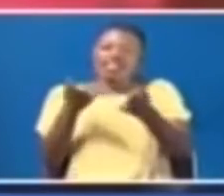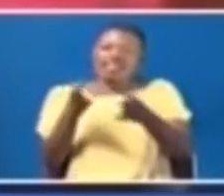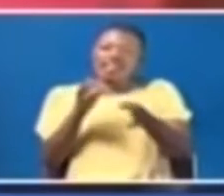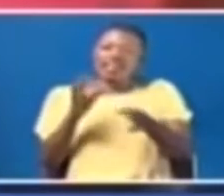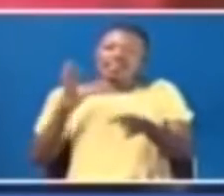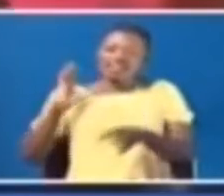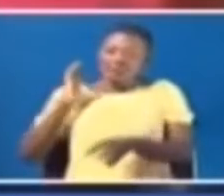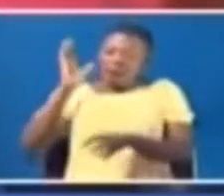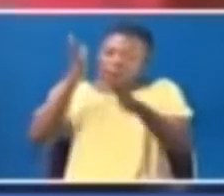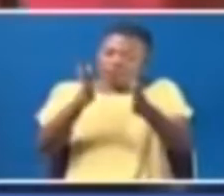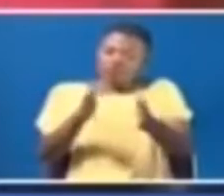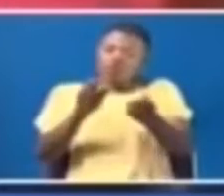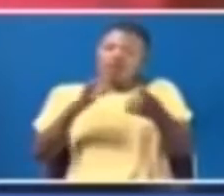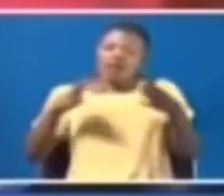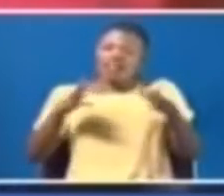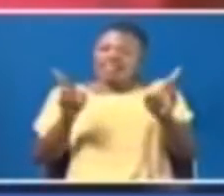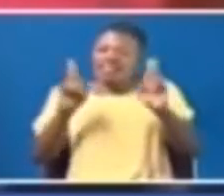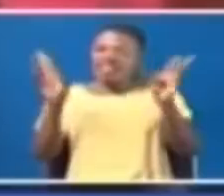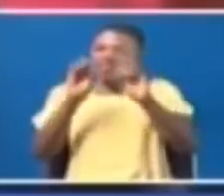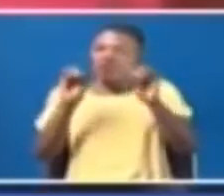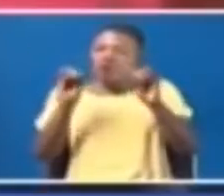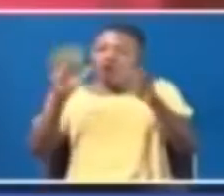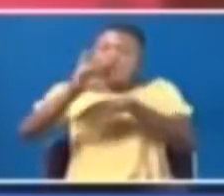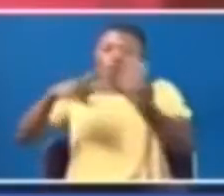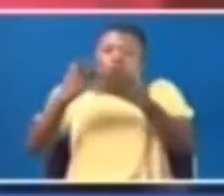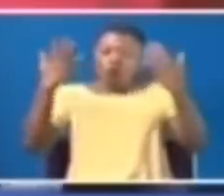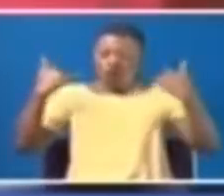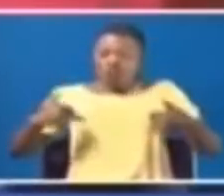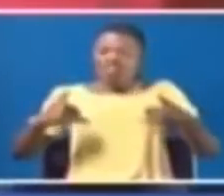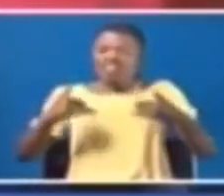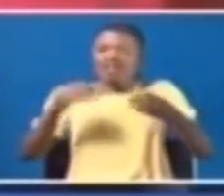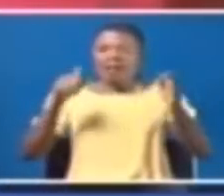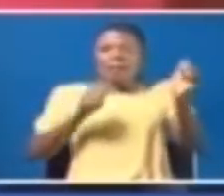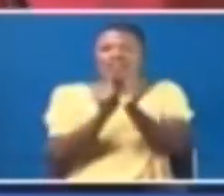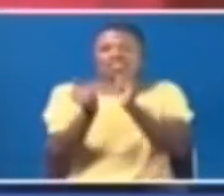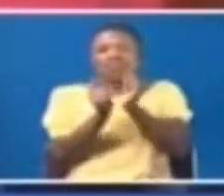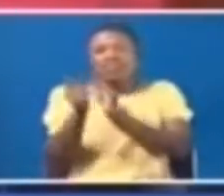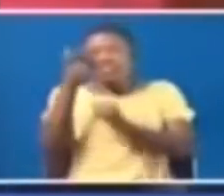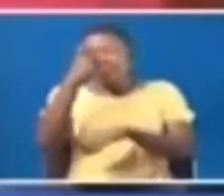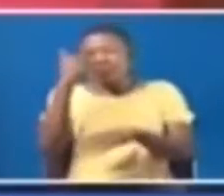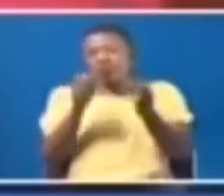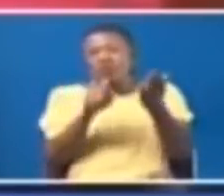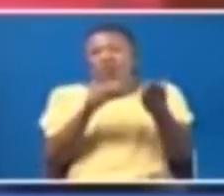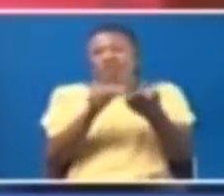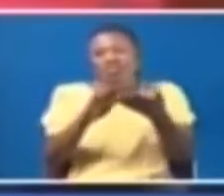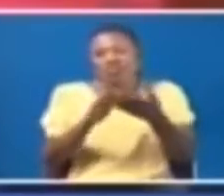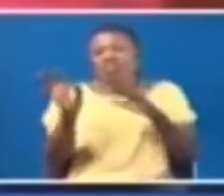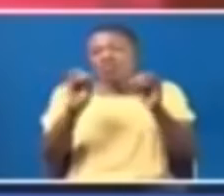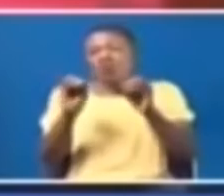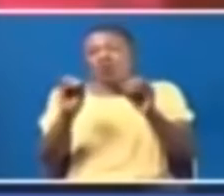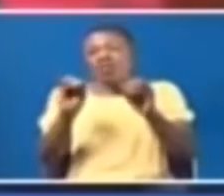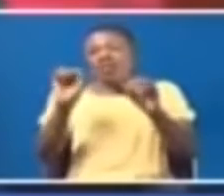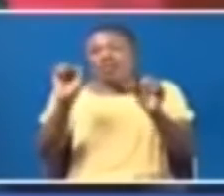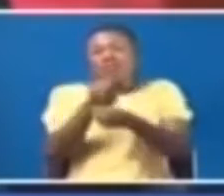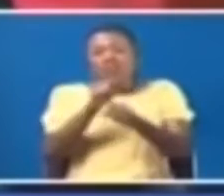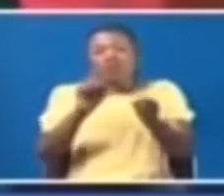not prepared, all of us should not be punished because of people who give excuses. Excuses are justification of failures. You cannot fail the